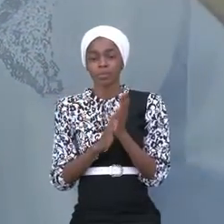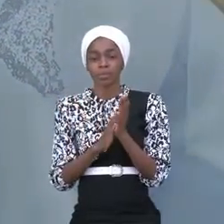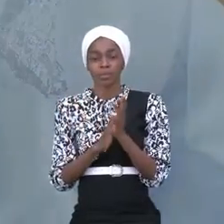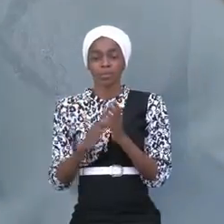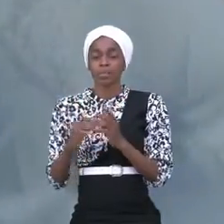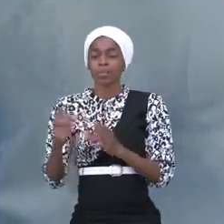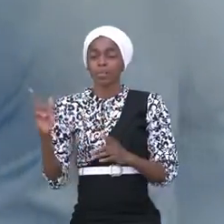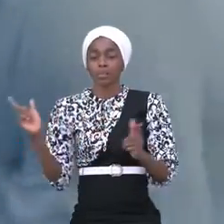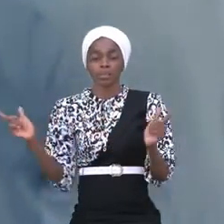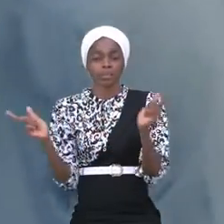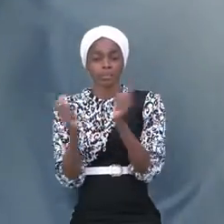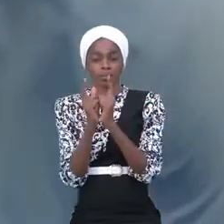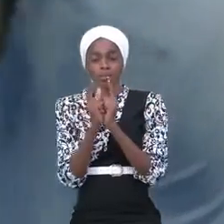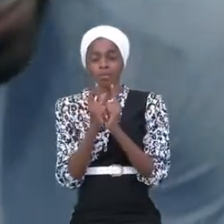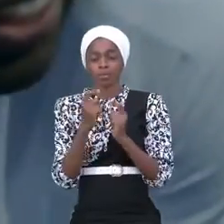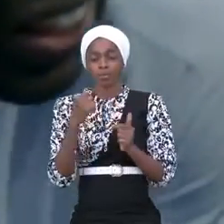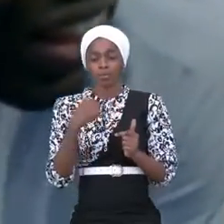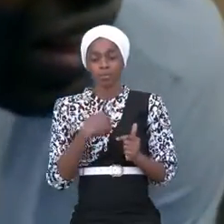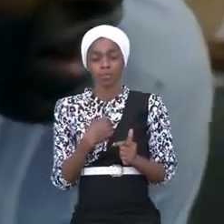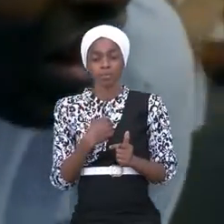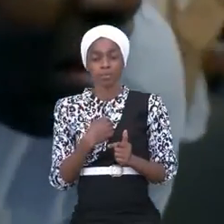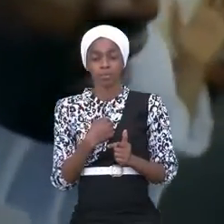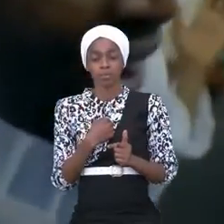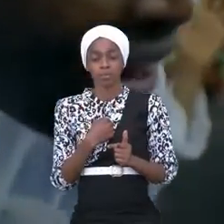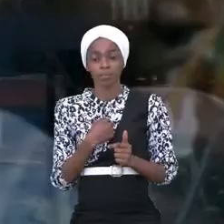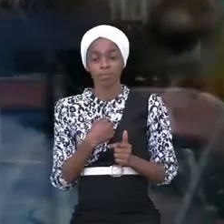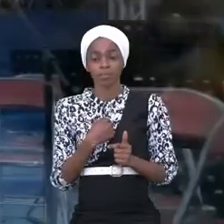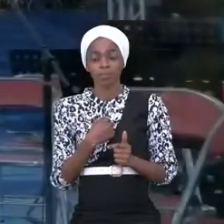Wa nu mi o.